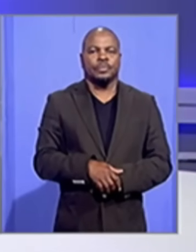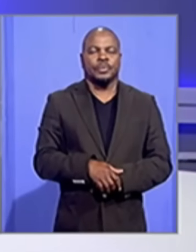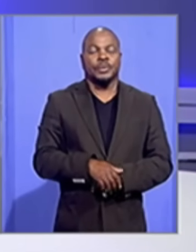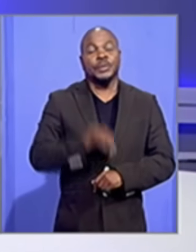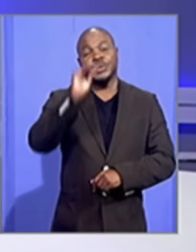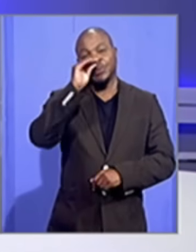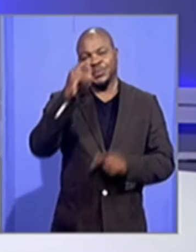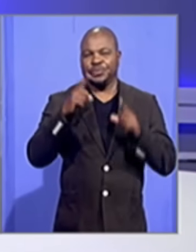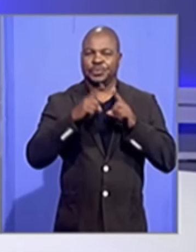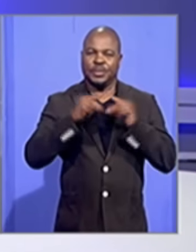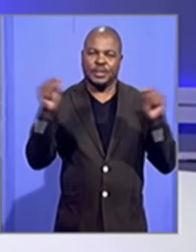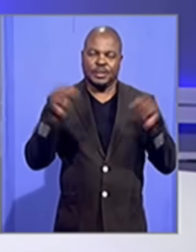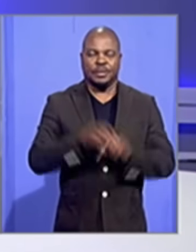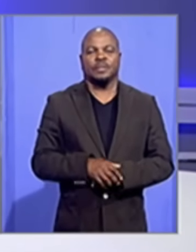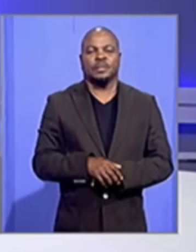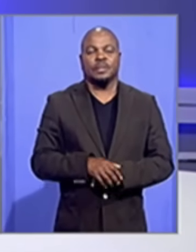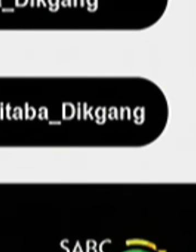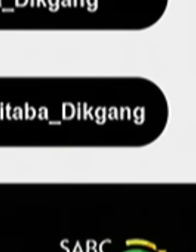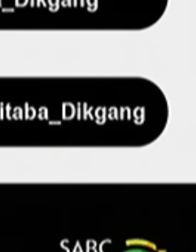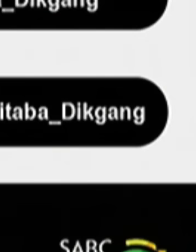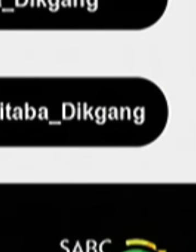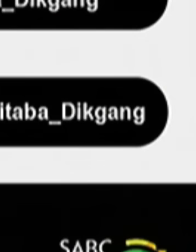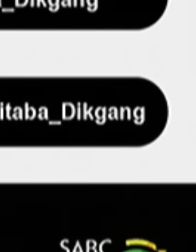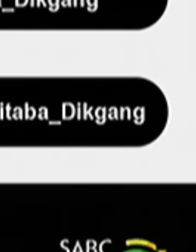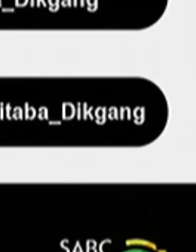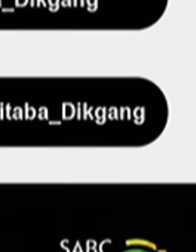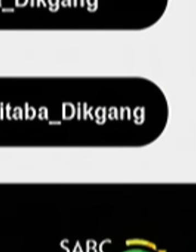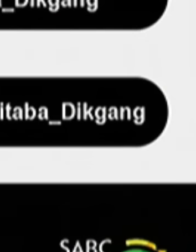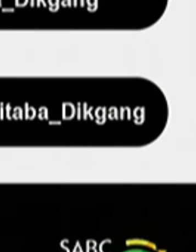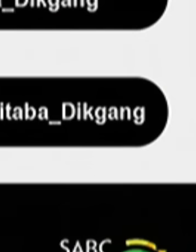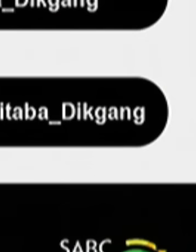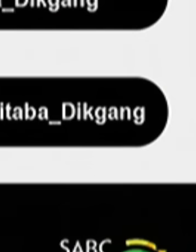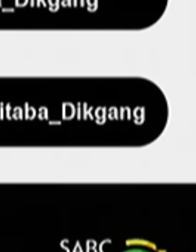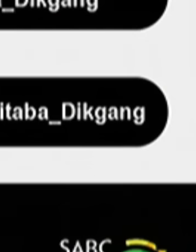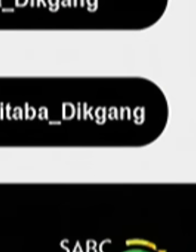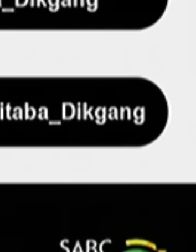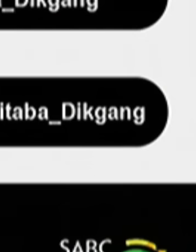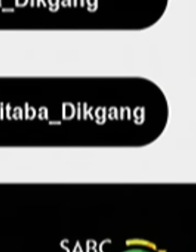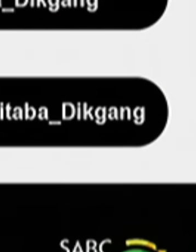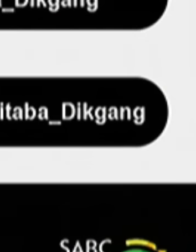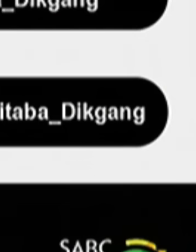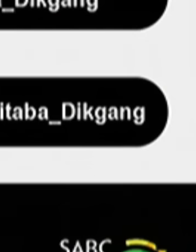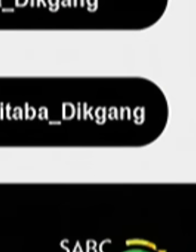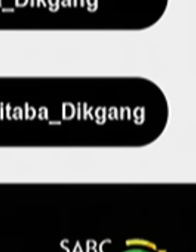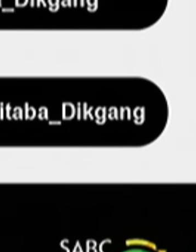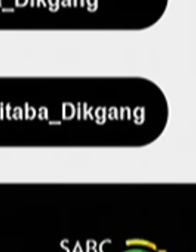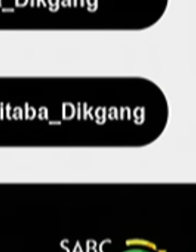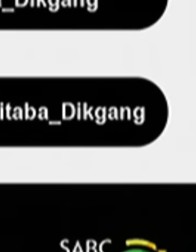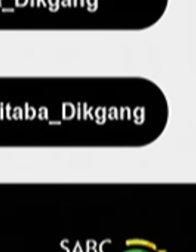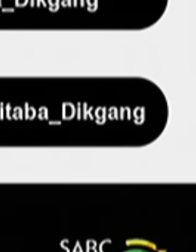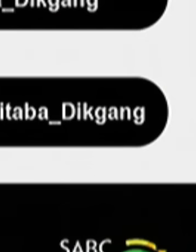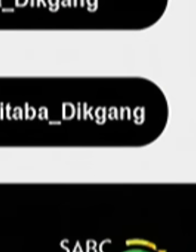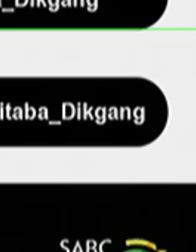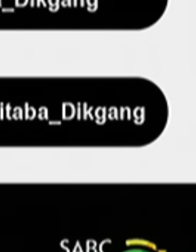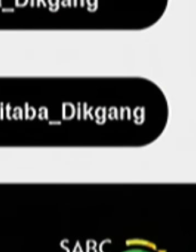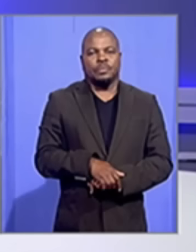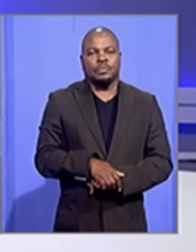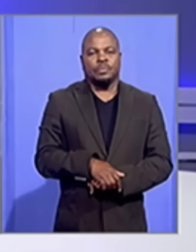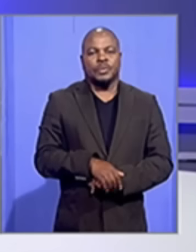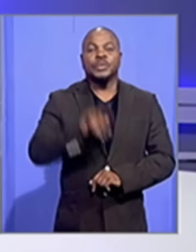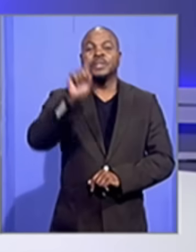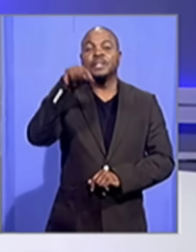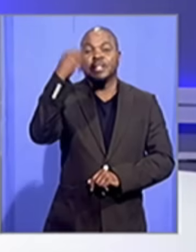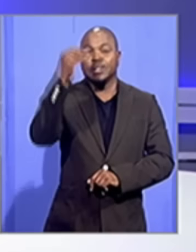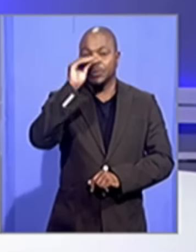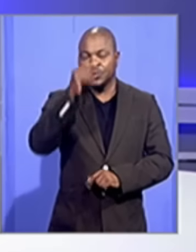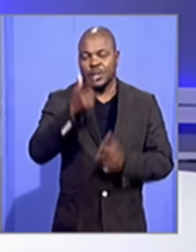Motshwetso di ne di le kalo tsa segong jono se leba le go ikgolaganyang le rona mo mafaratlhatlheng a ditlhaeletsano jaaka X, Facebook, YouTube le WhatsApp. Kgaso e